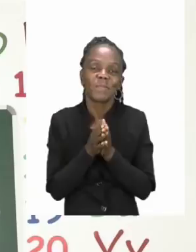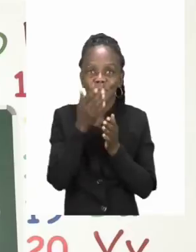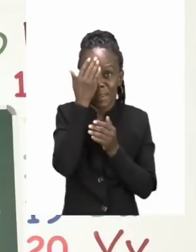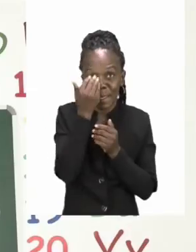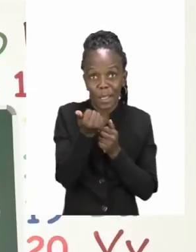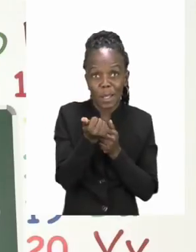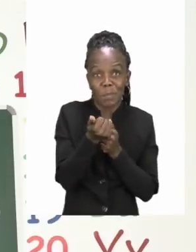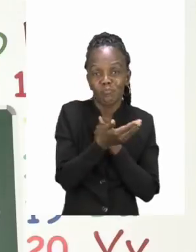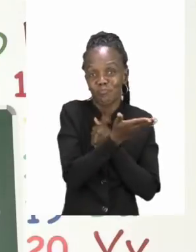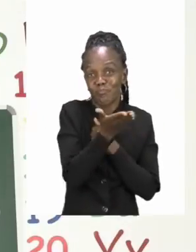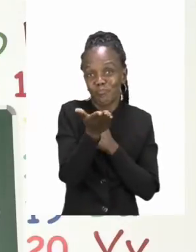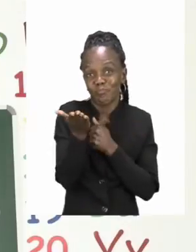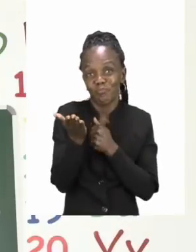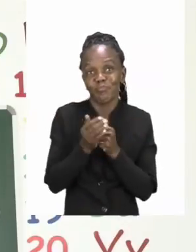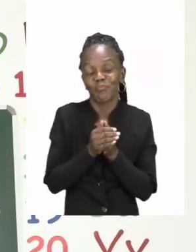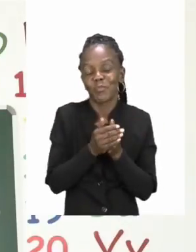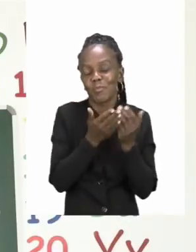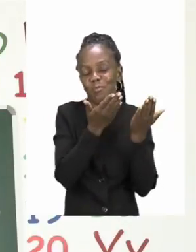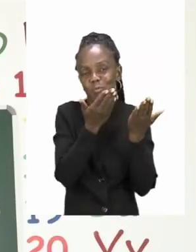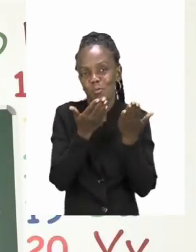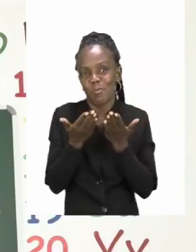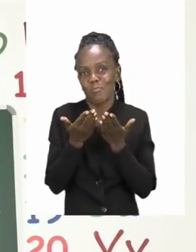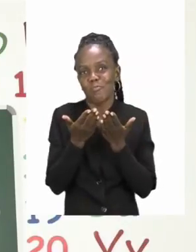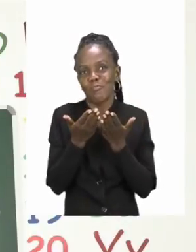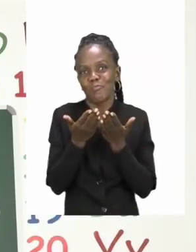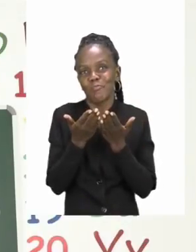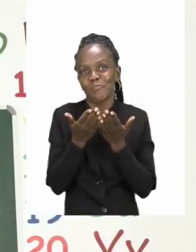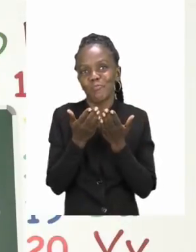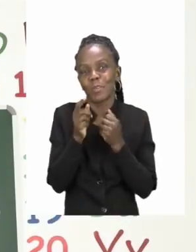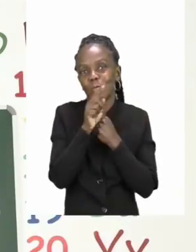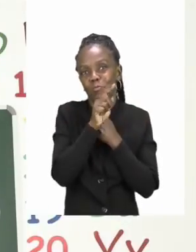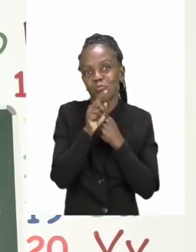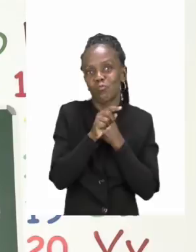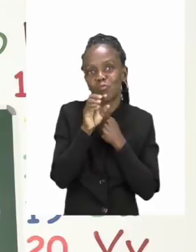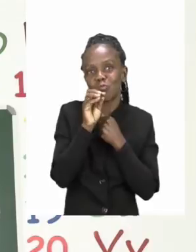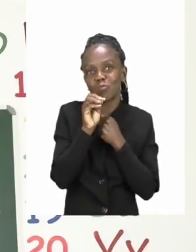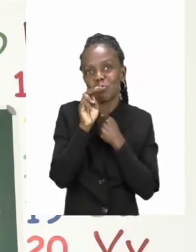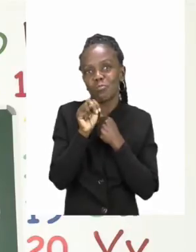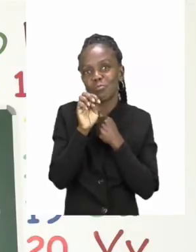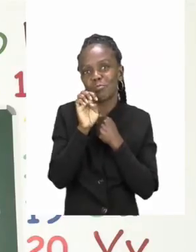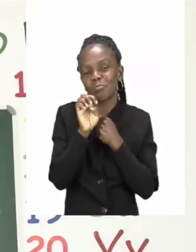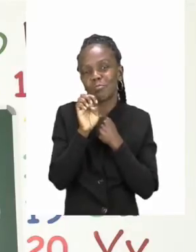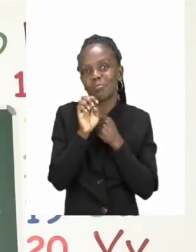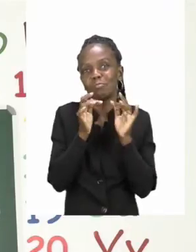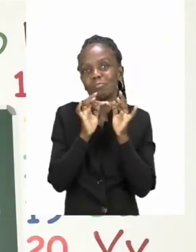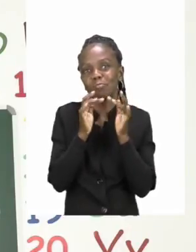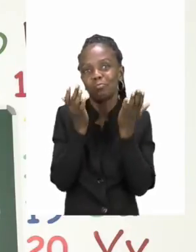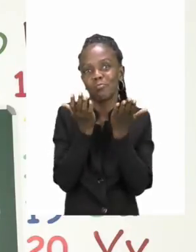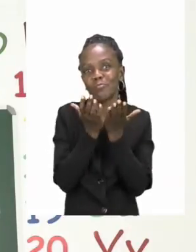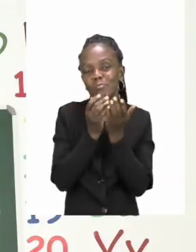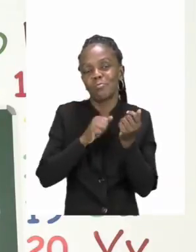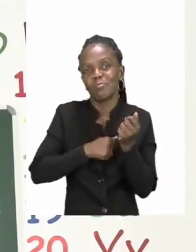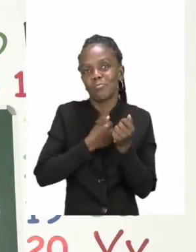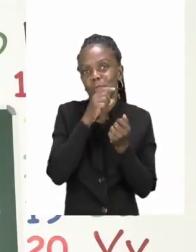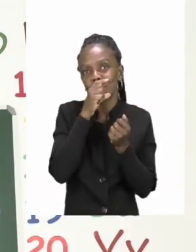Hello everyone and welcome to My Zone Online School. My name is Teacher Mutsa